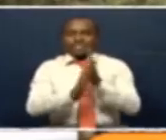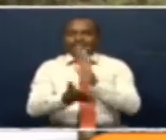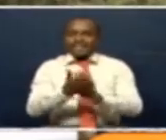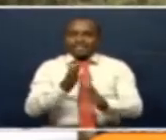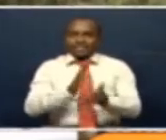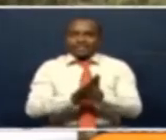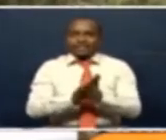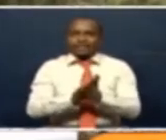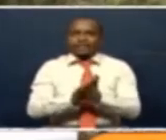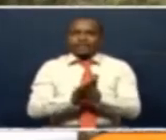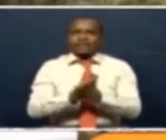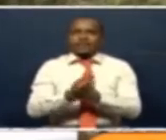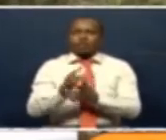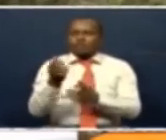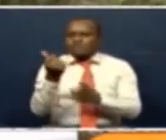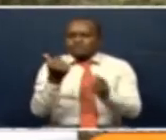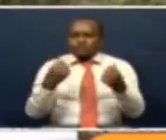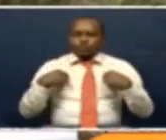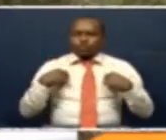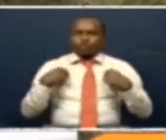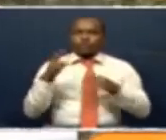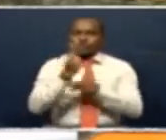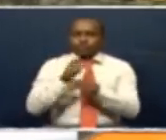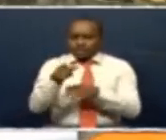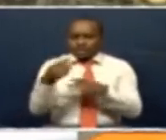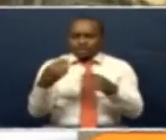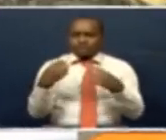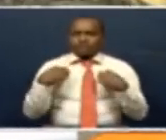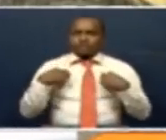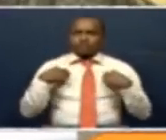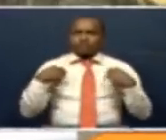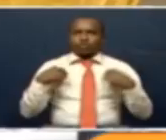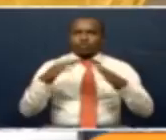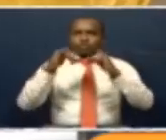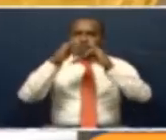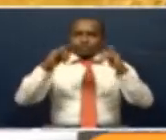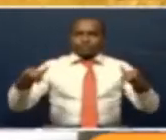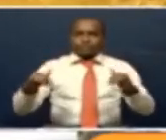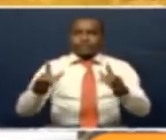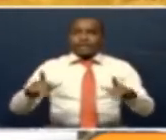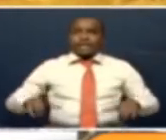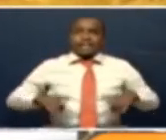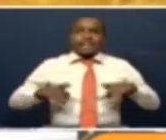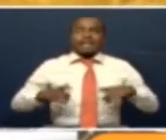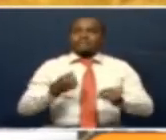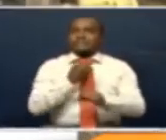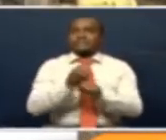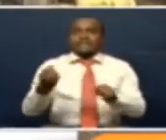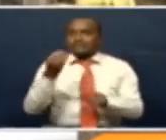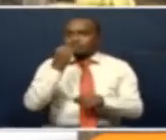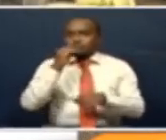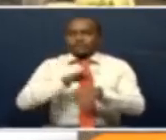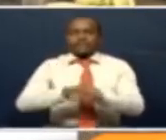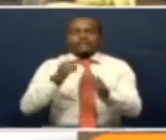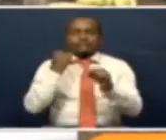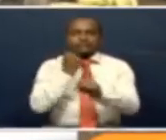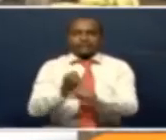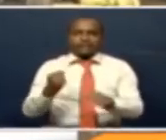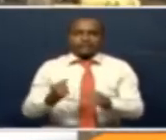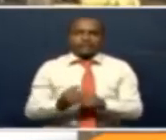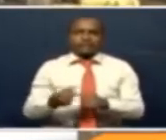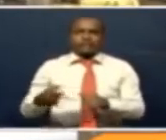using some of these clothes to set up temporary shelters. Life in the camps is hard and food is hard to come by. Tunakaa na